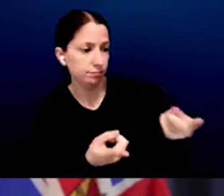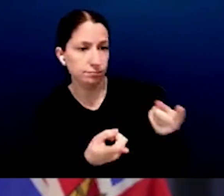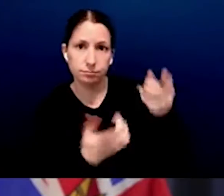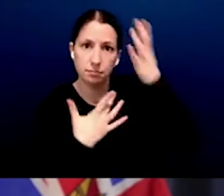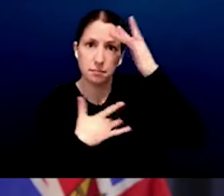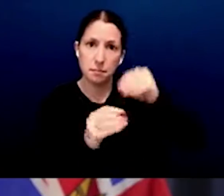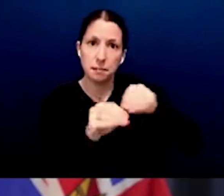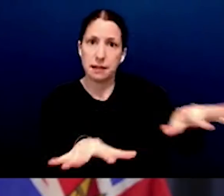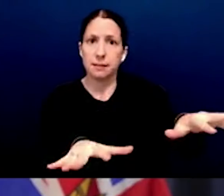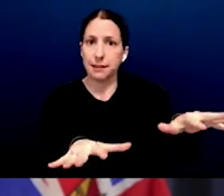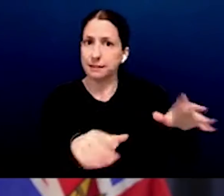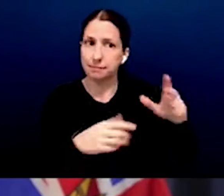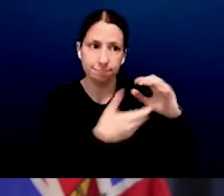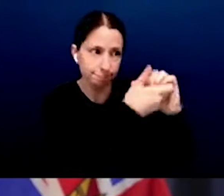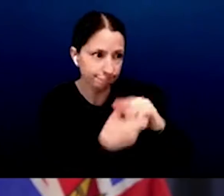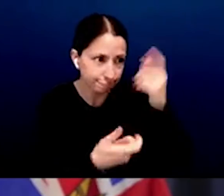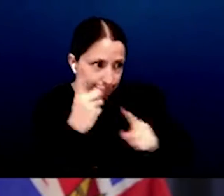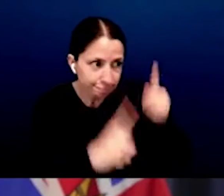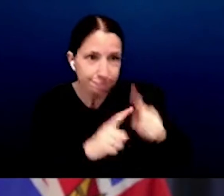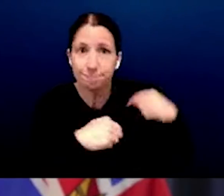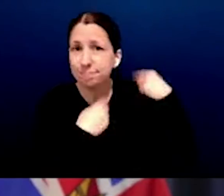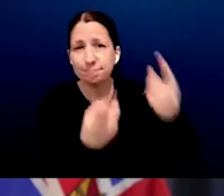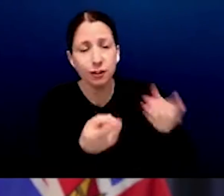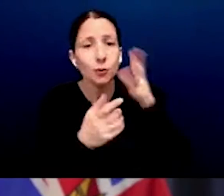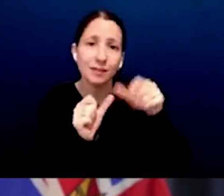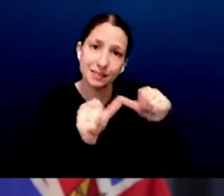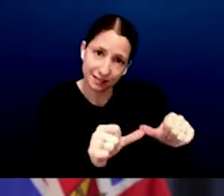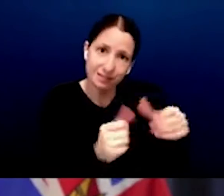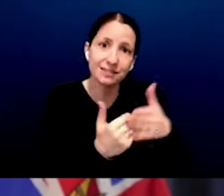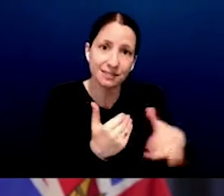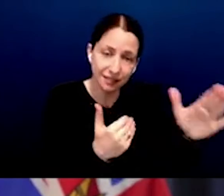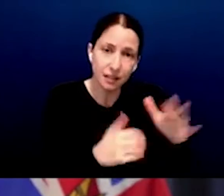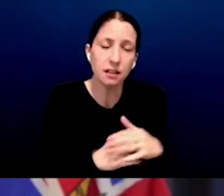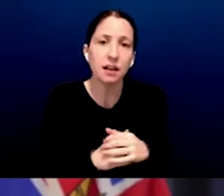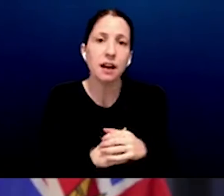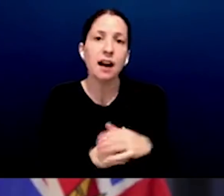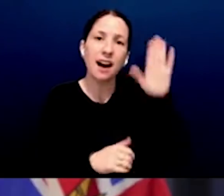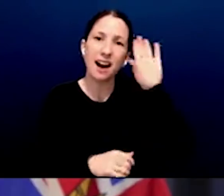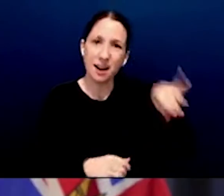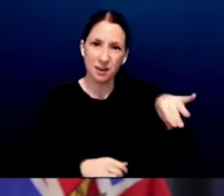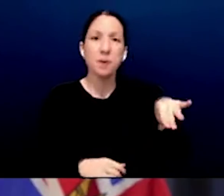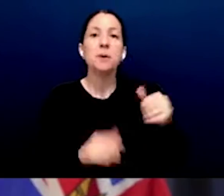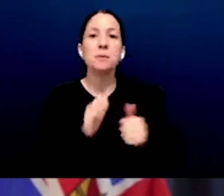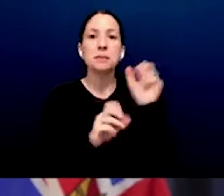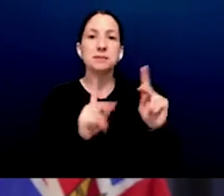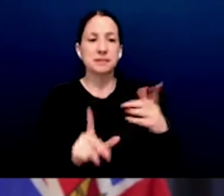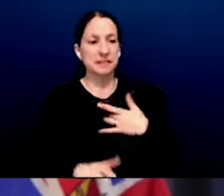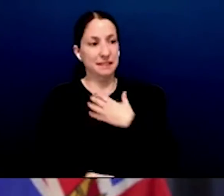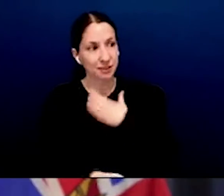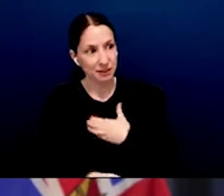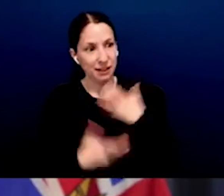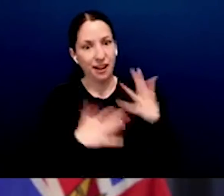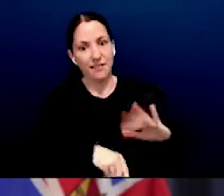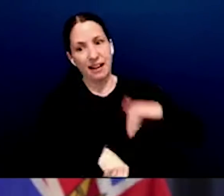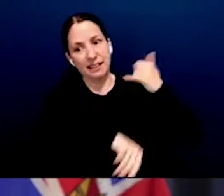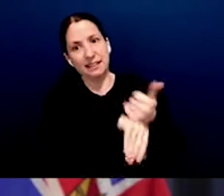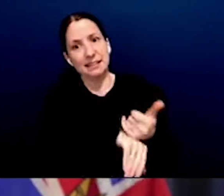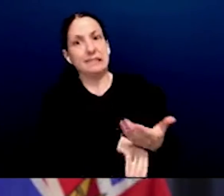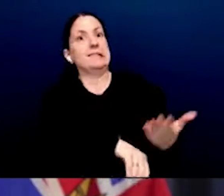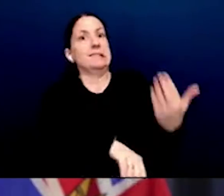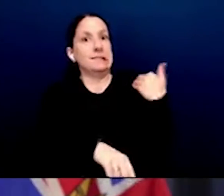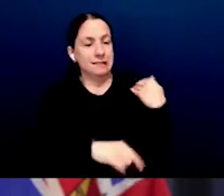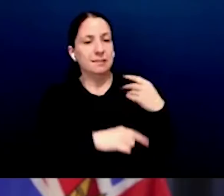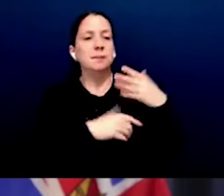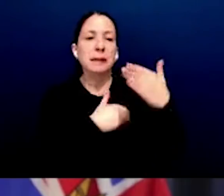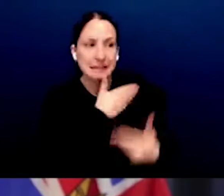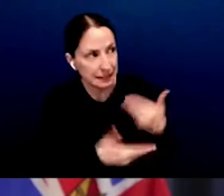like to have most things done yesterday. It would have been nice to have a federal immunization passport available before now, but